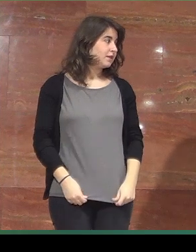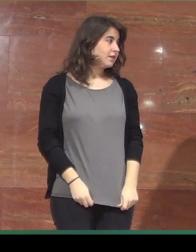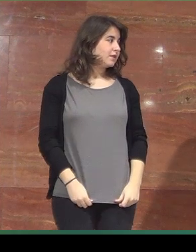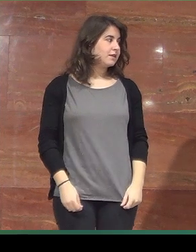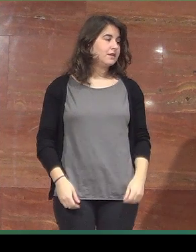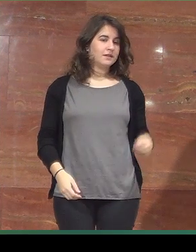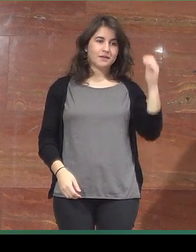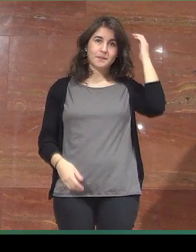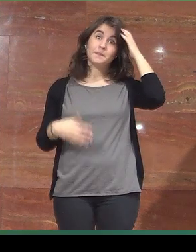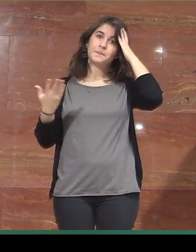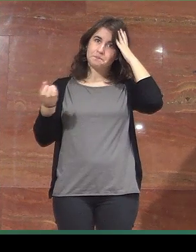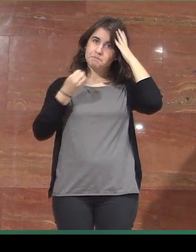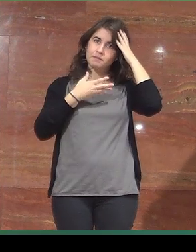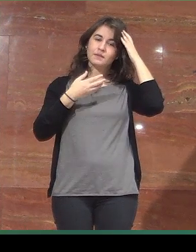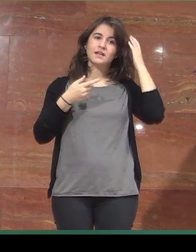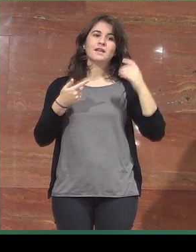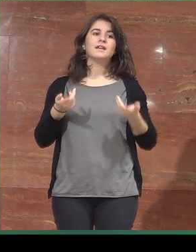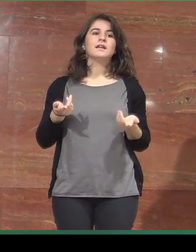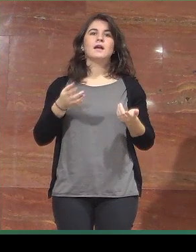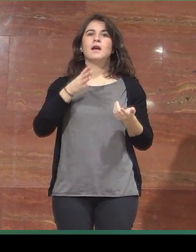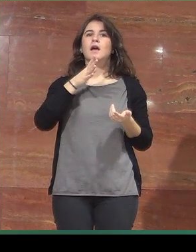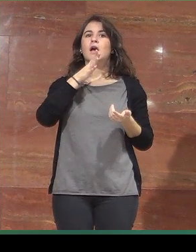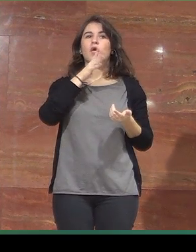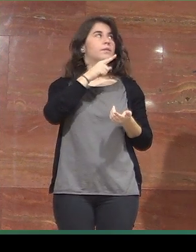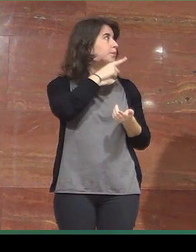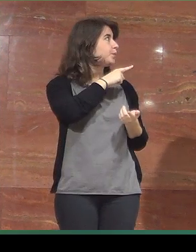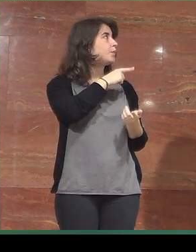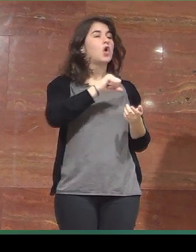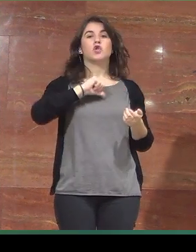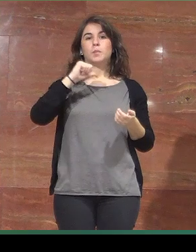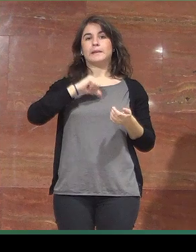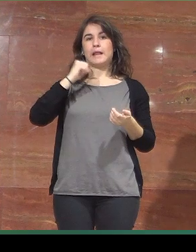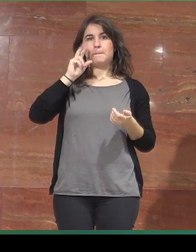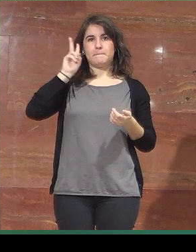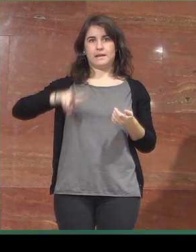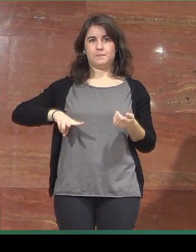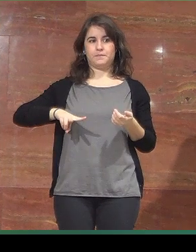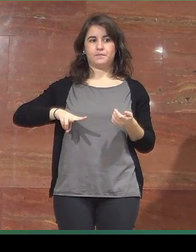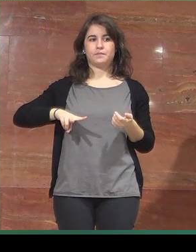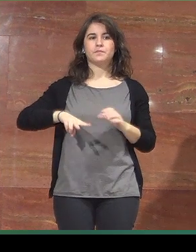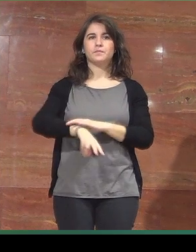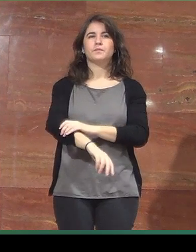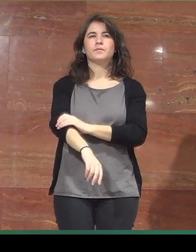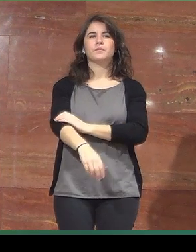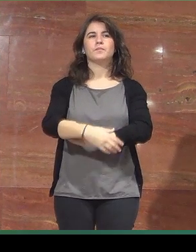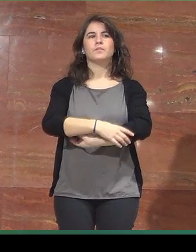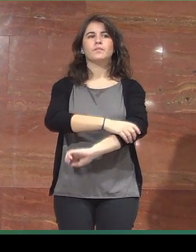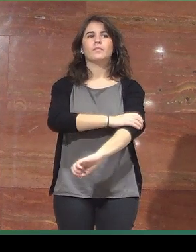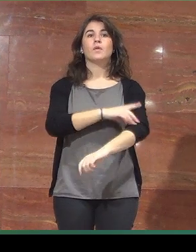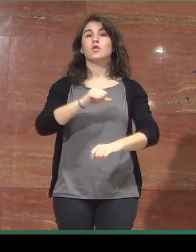we are here in an hospital in Vienna, an hospital for very, very old